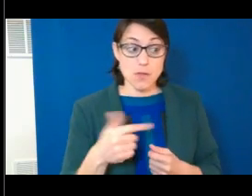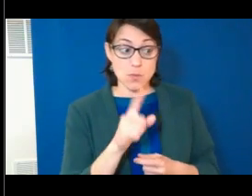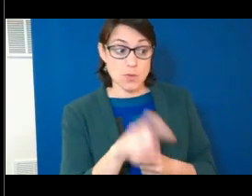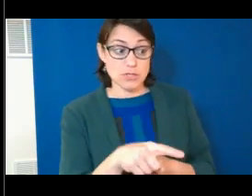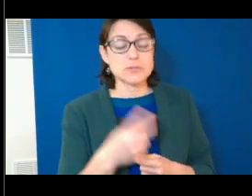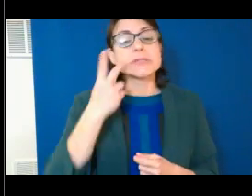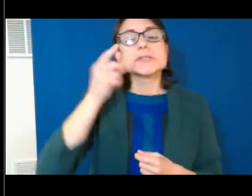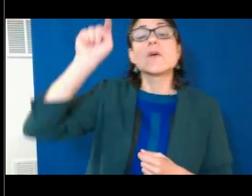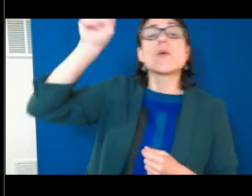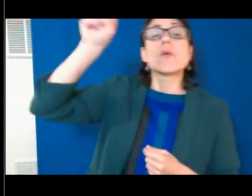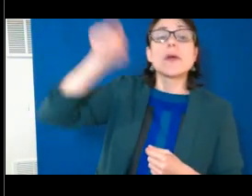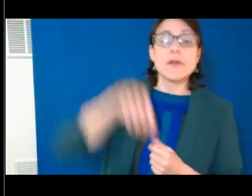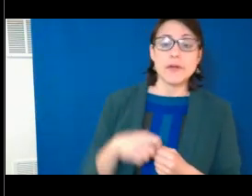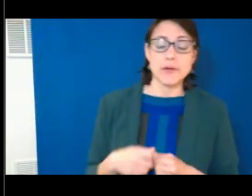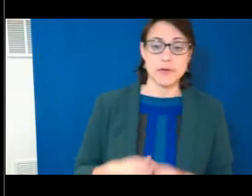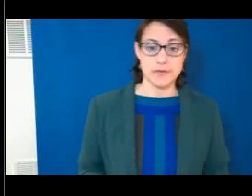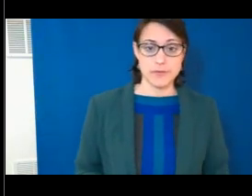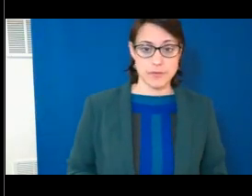there.